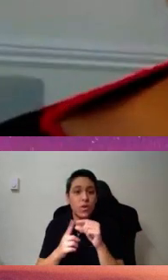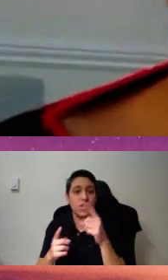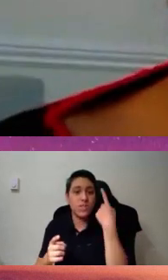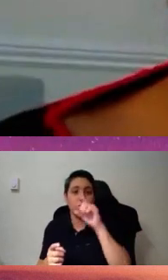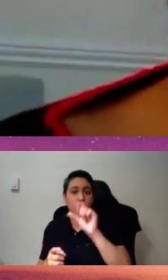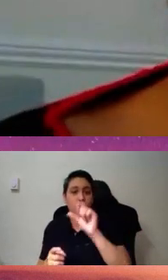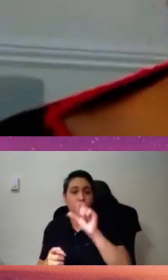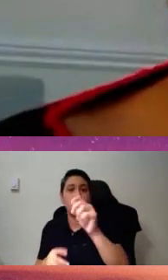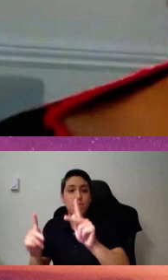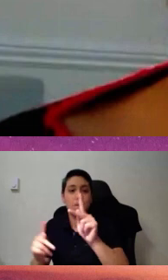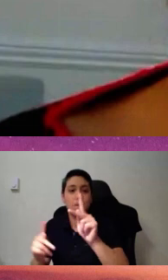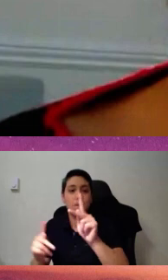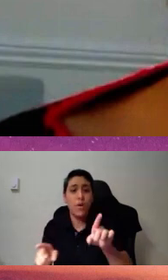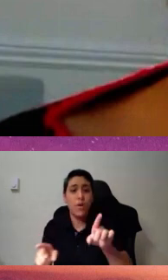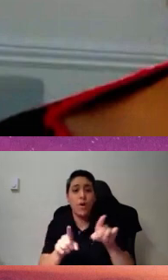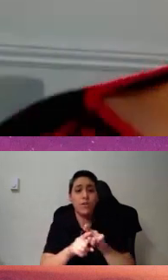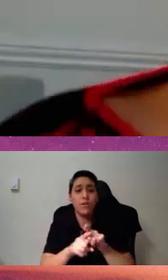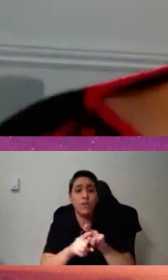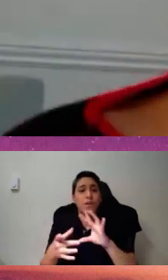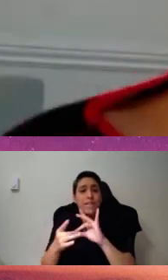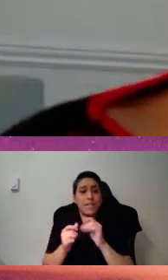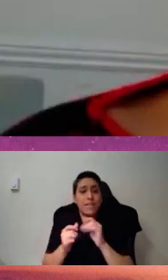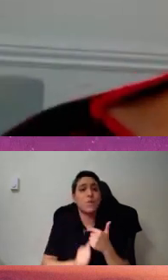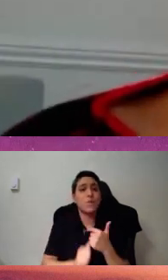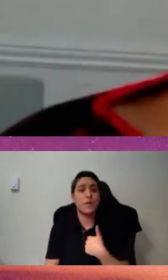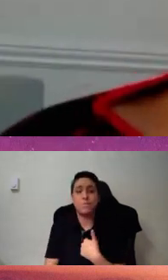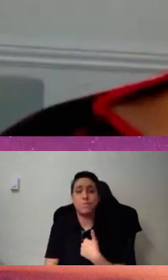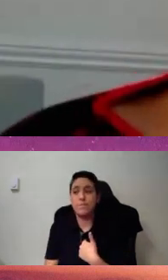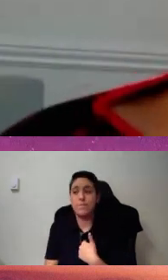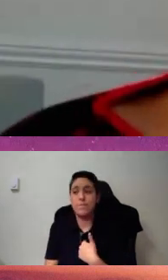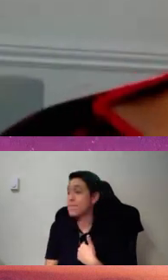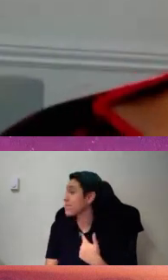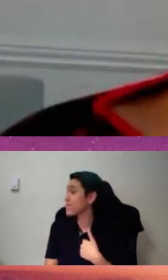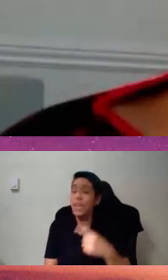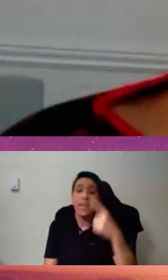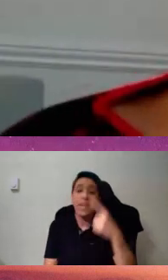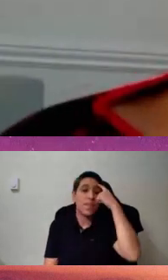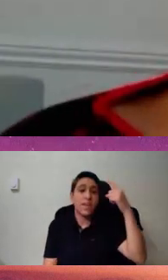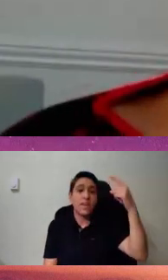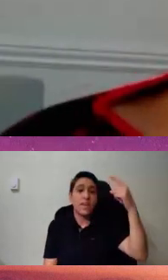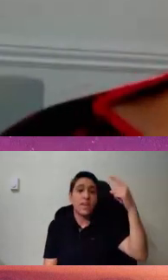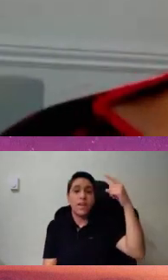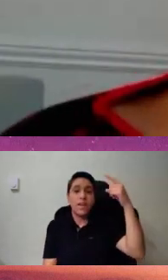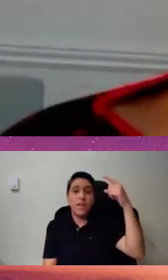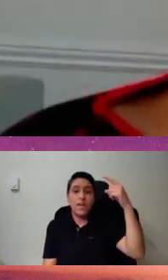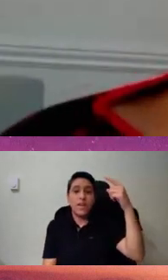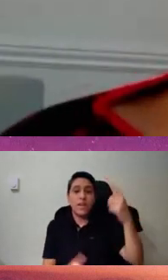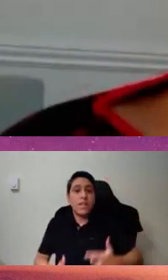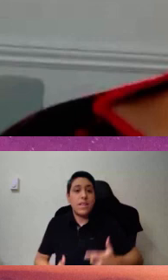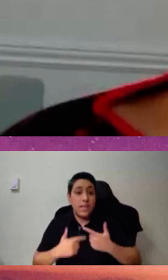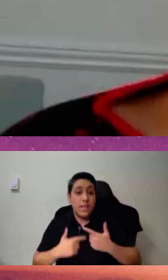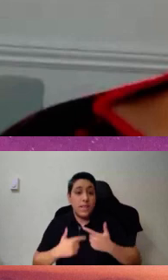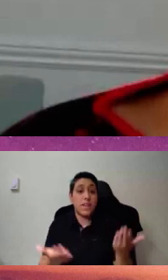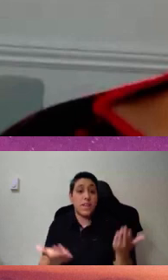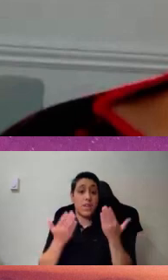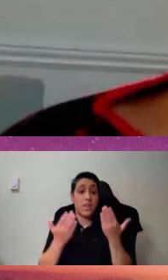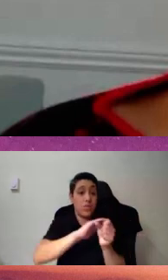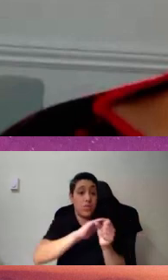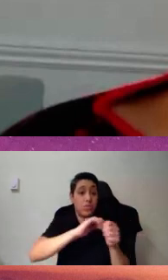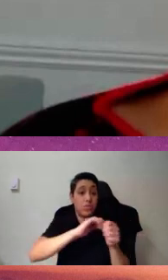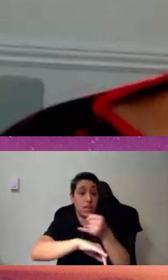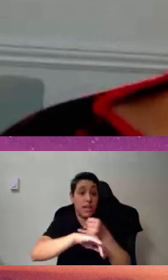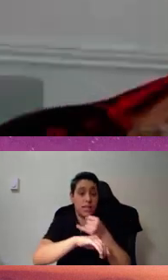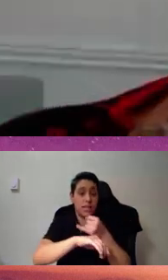I think, you know, moving out here to Turtle Island from the